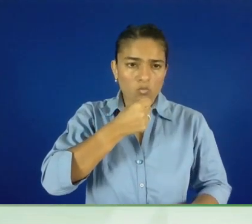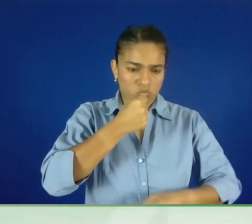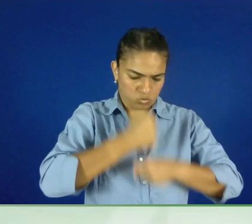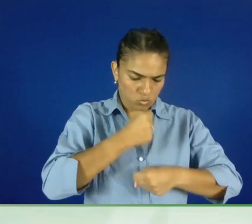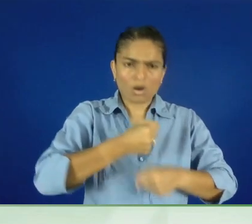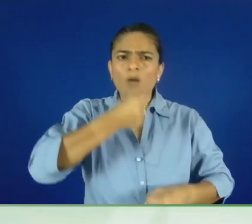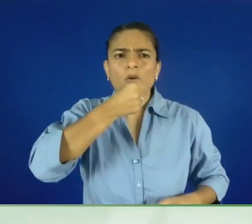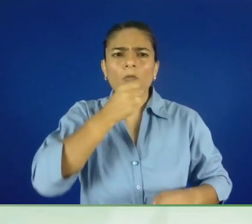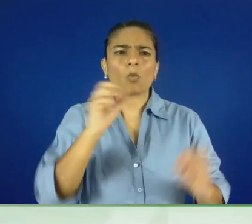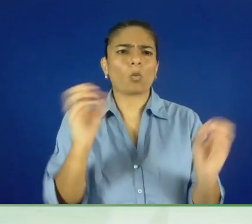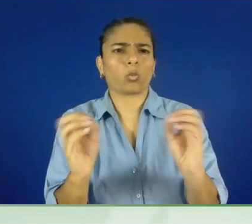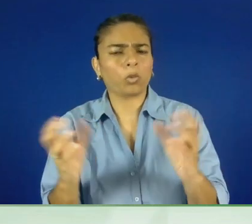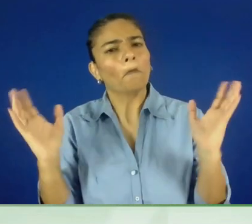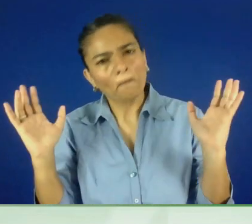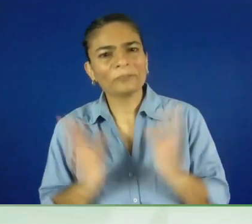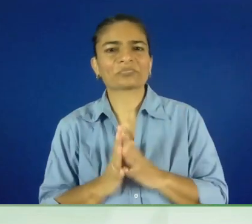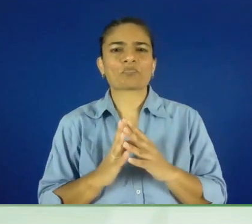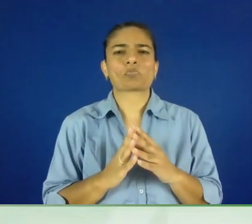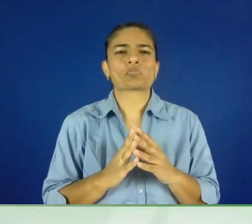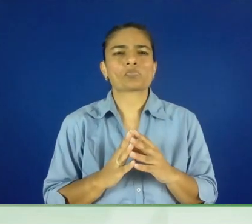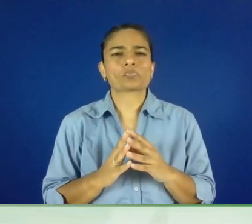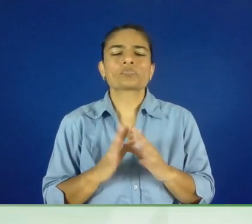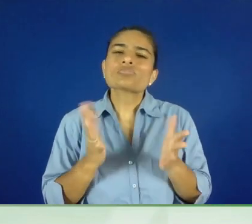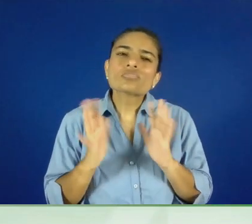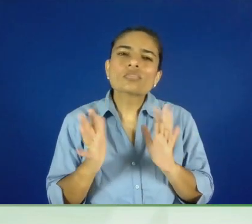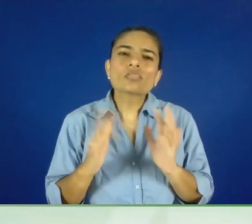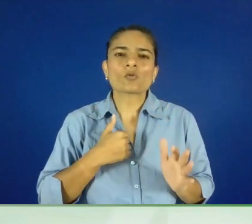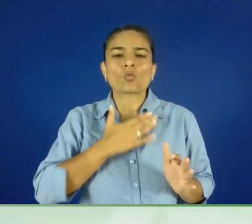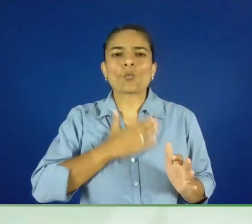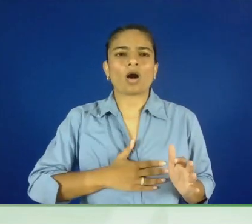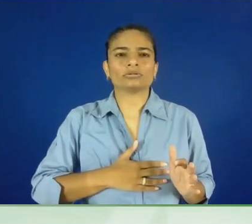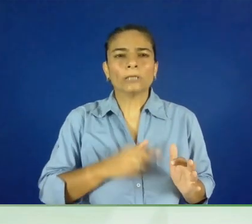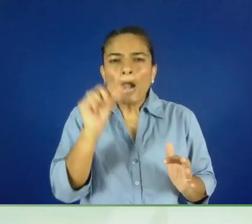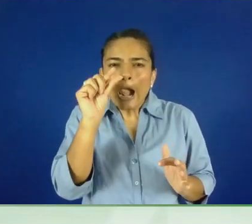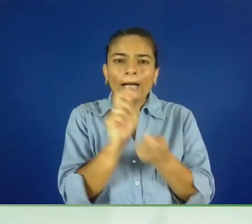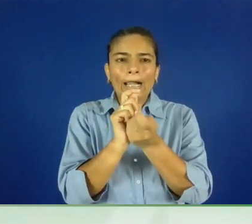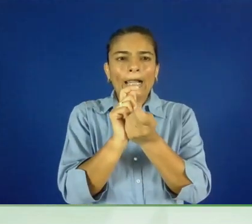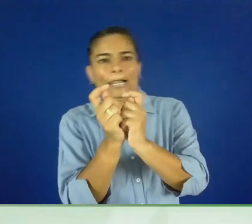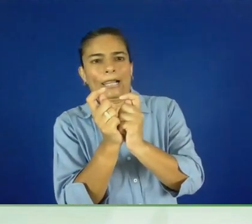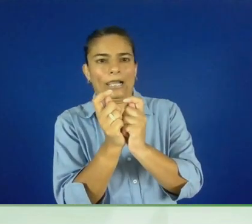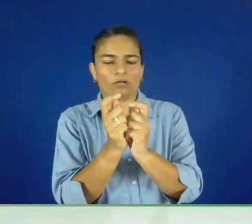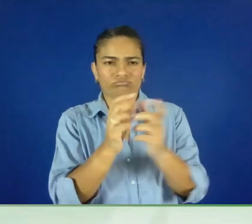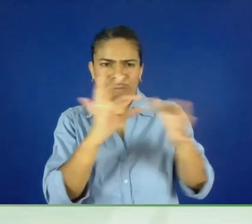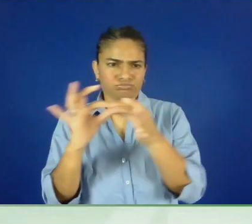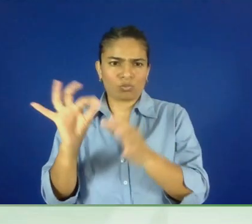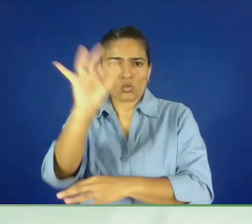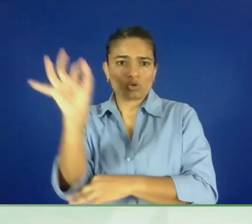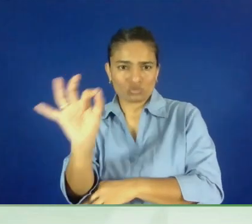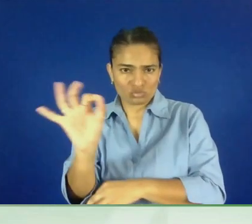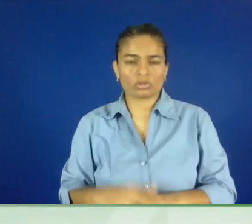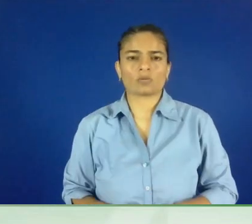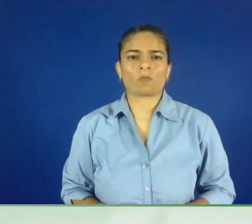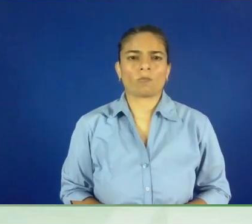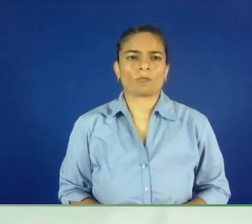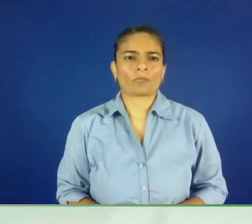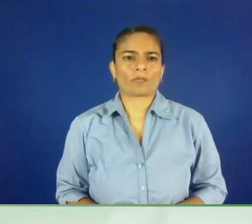terms of this question. People are the solution, but people are also the problem. The AI